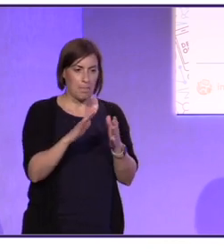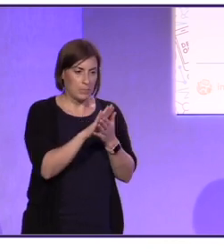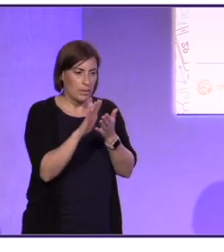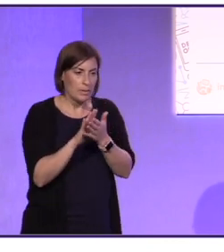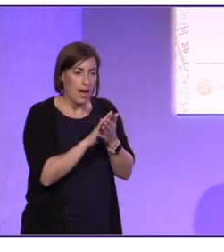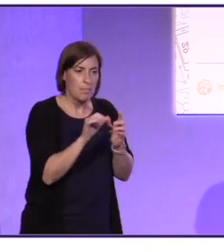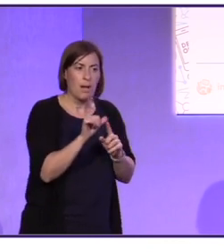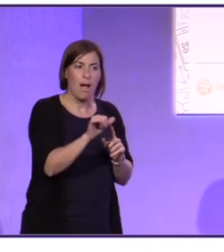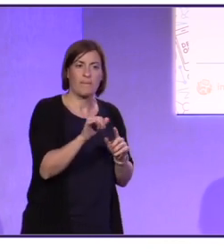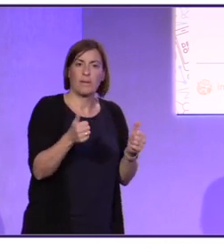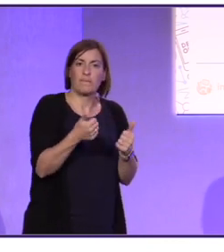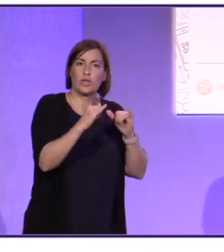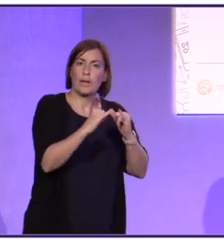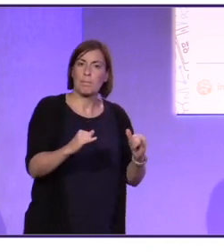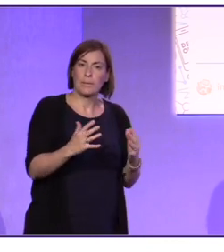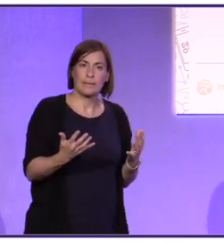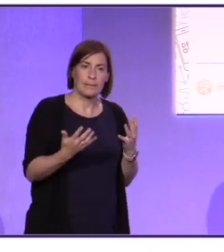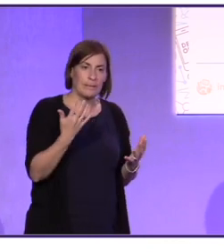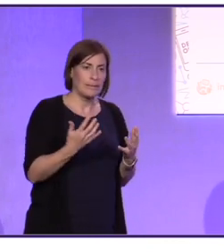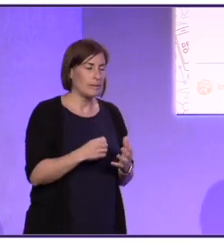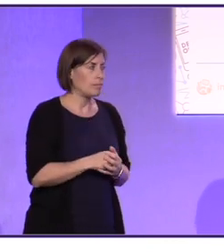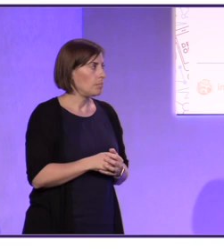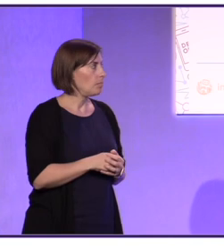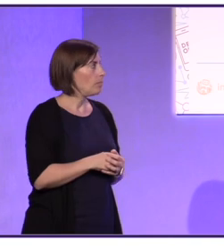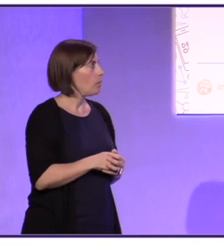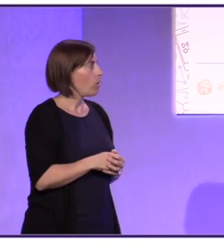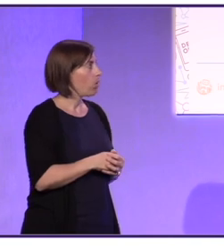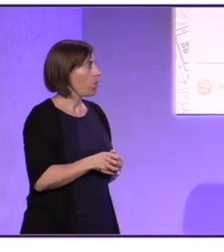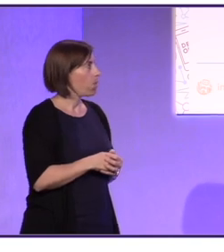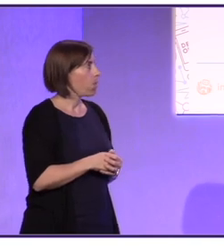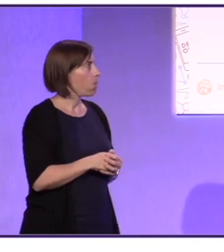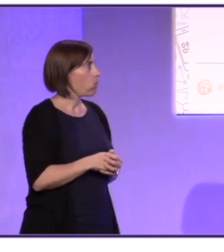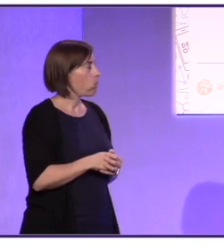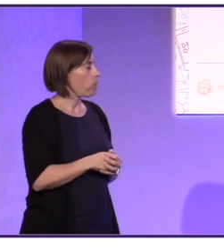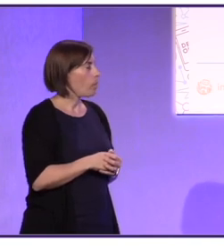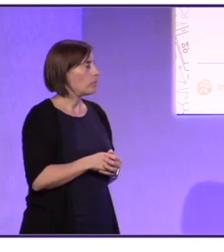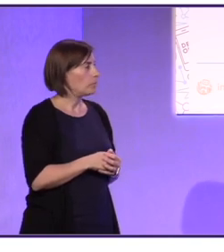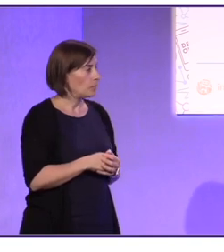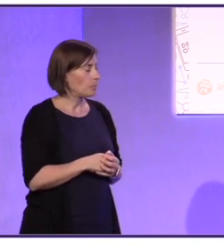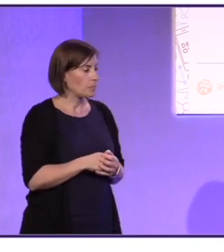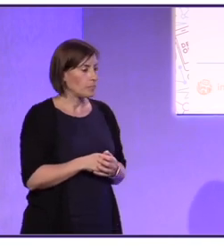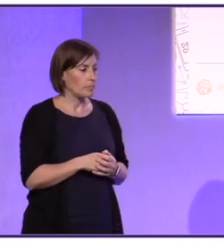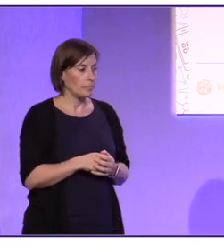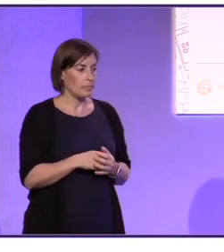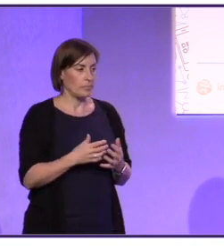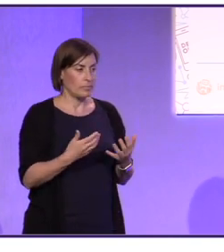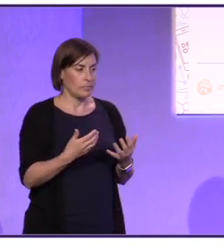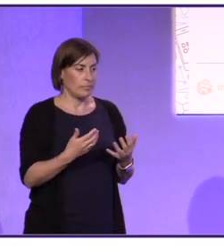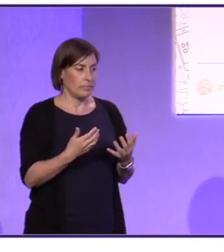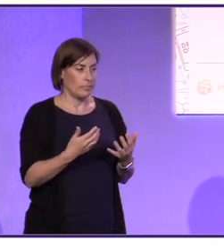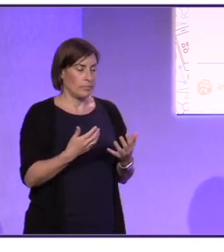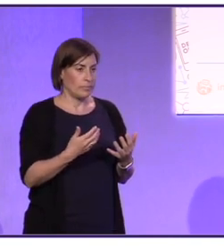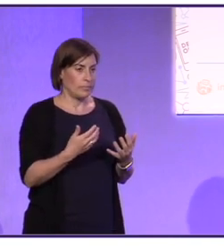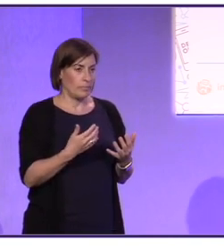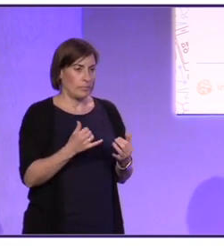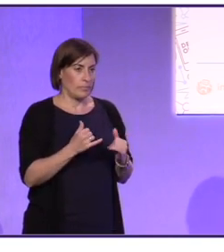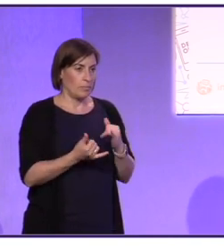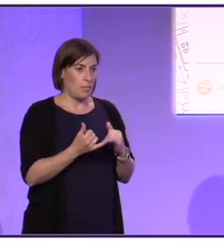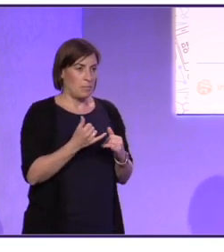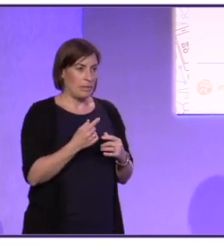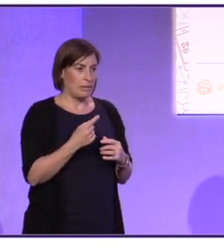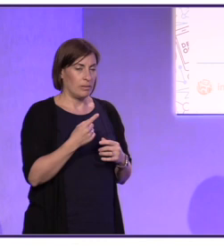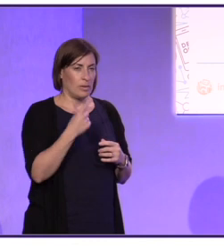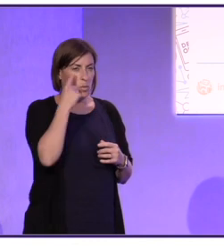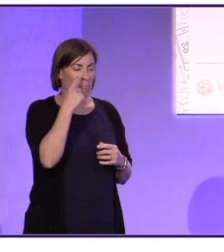it. And in the beginning, there were no stupid people. If it was me writing the code last week, probably it was a stupid